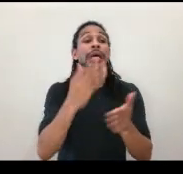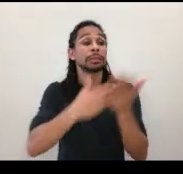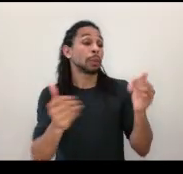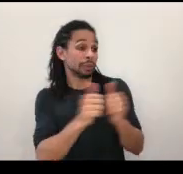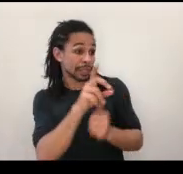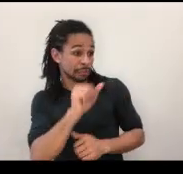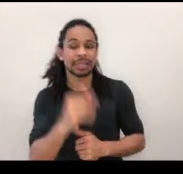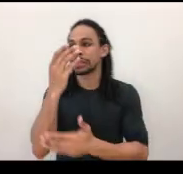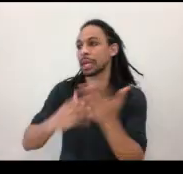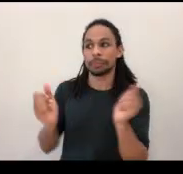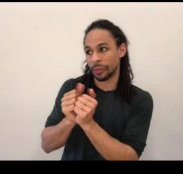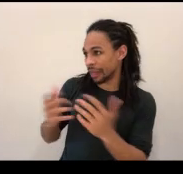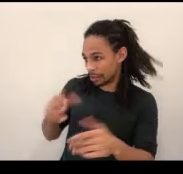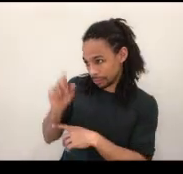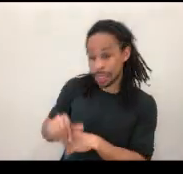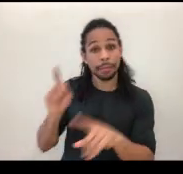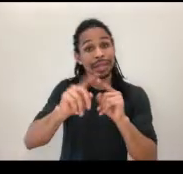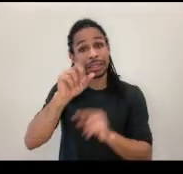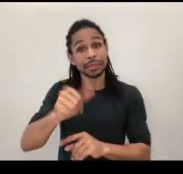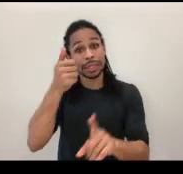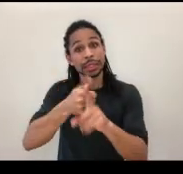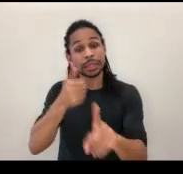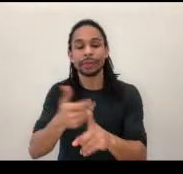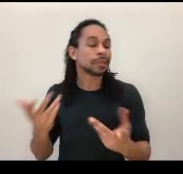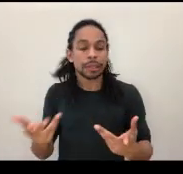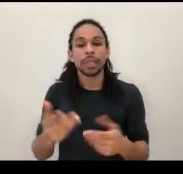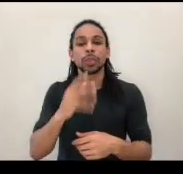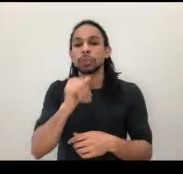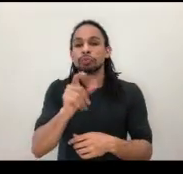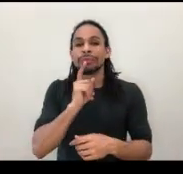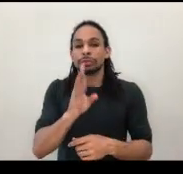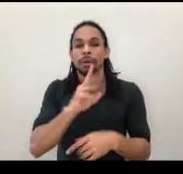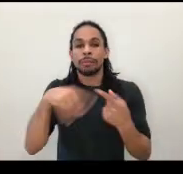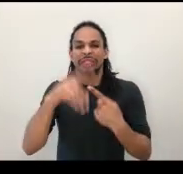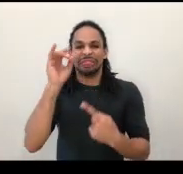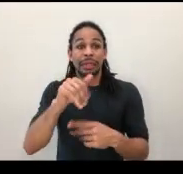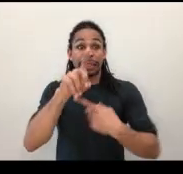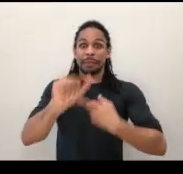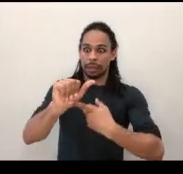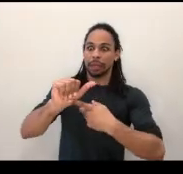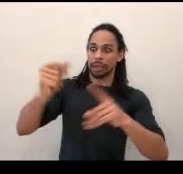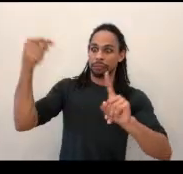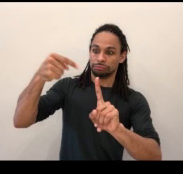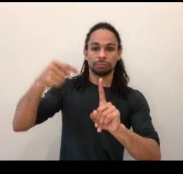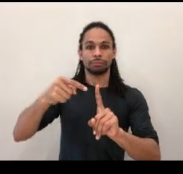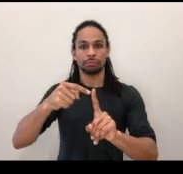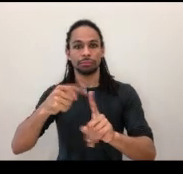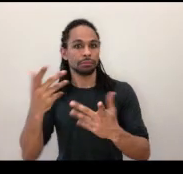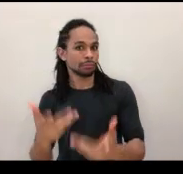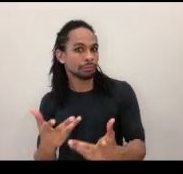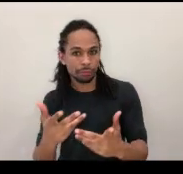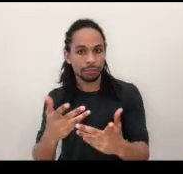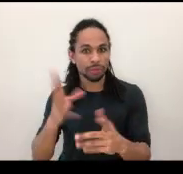with disabilities, some of them without disabilities, but the disability itself is not addressed in the film in any way. I tried to actually look and